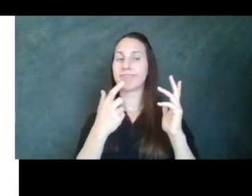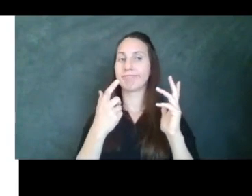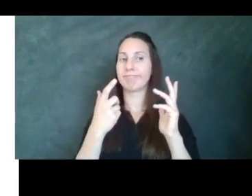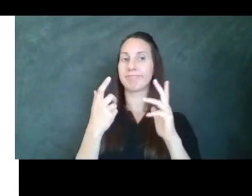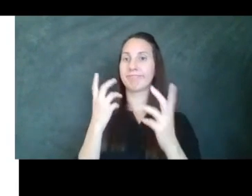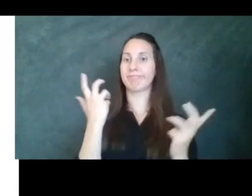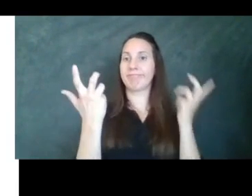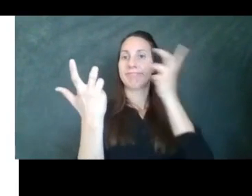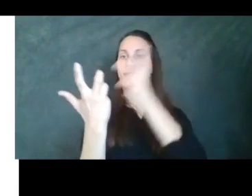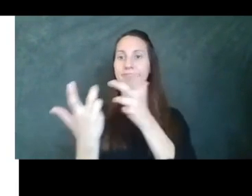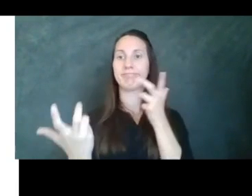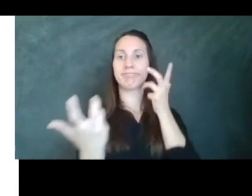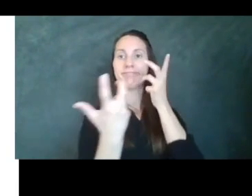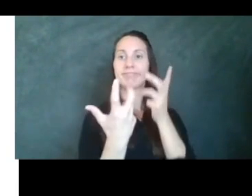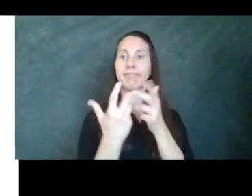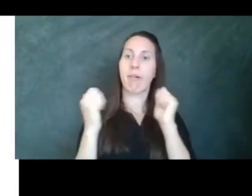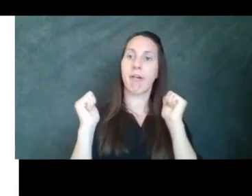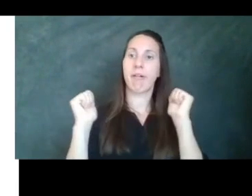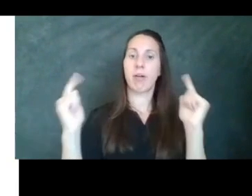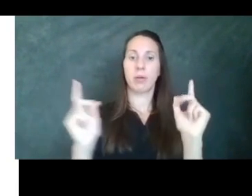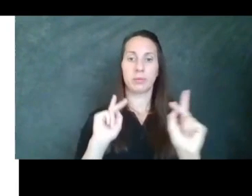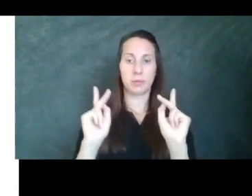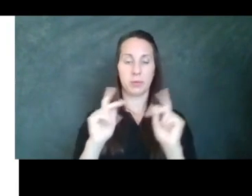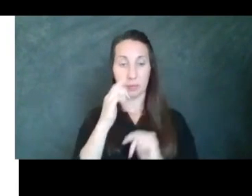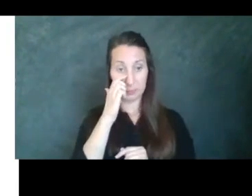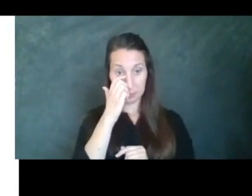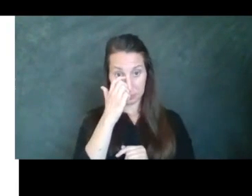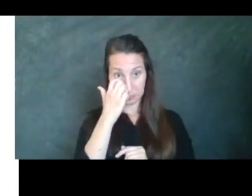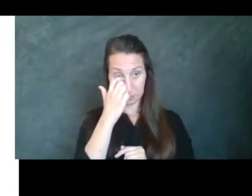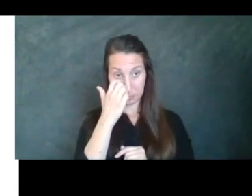persons. The next slide, please.